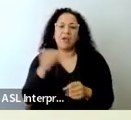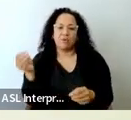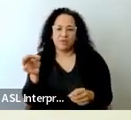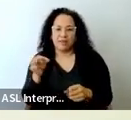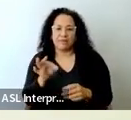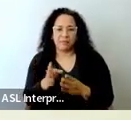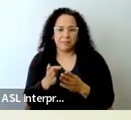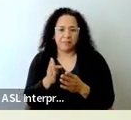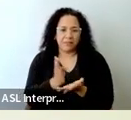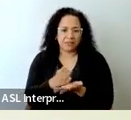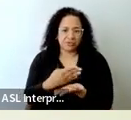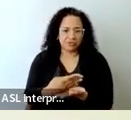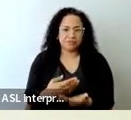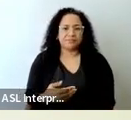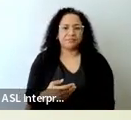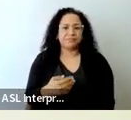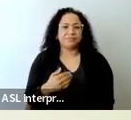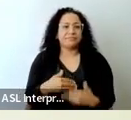slide.